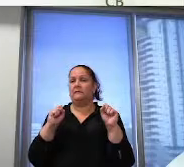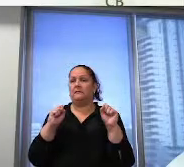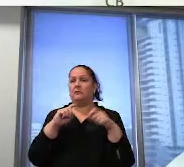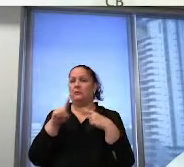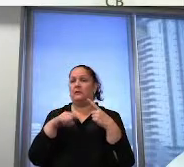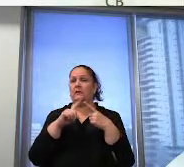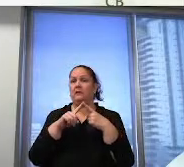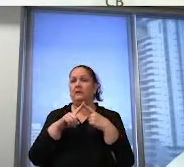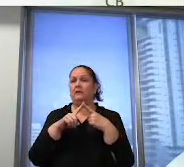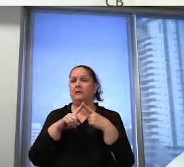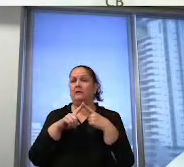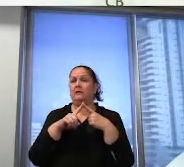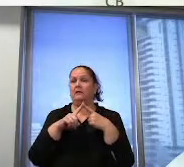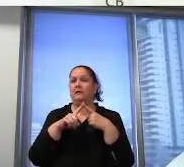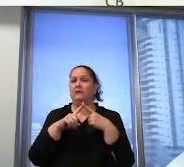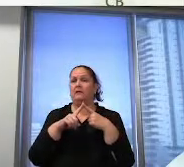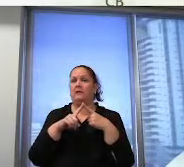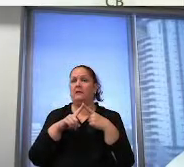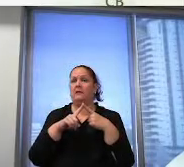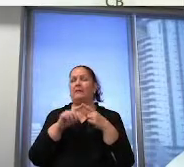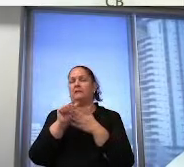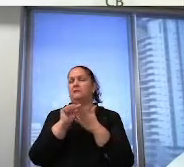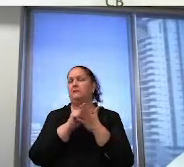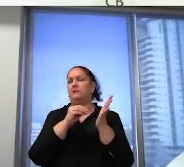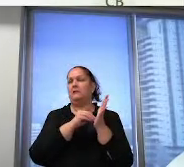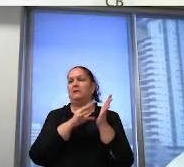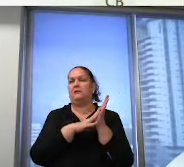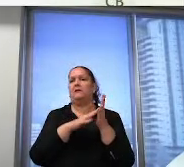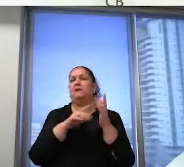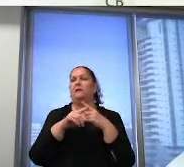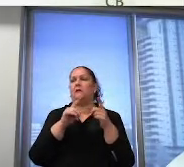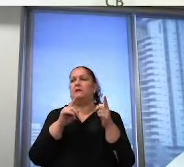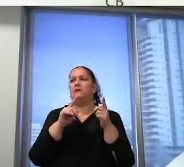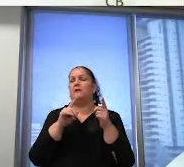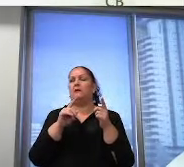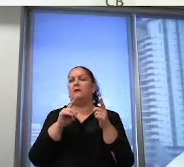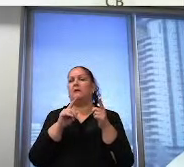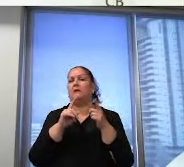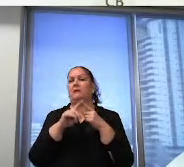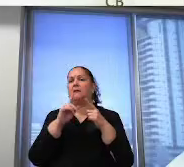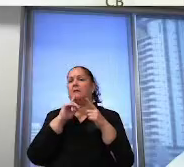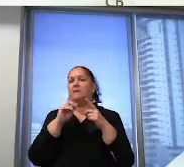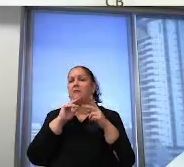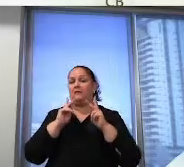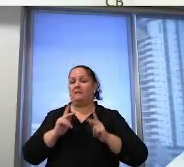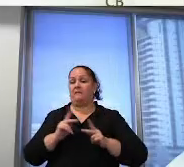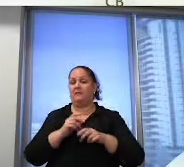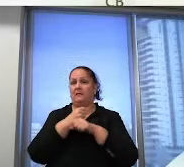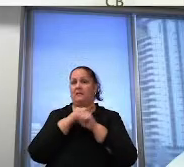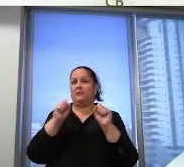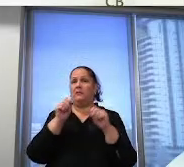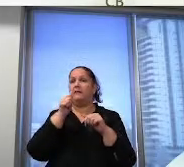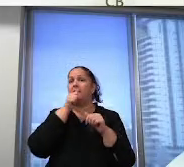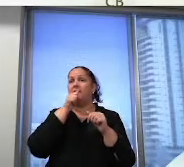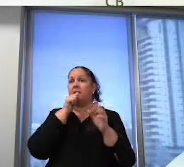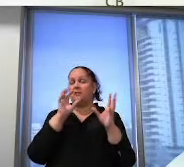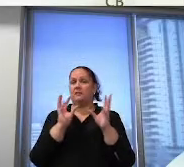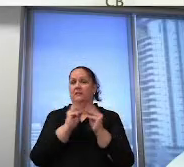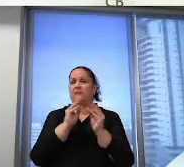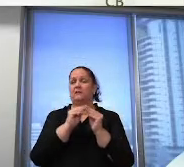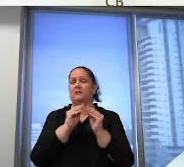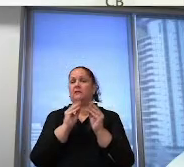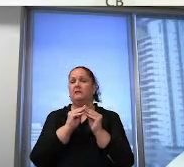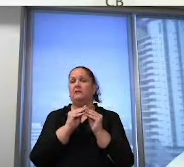and that will occur wherever it says in the agenda. But I wanted to remind you that we wanted there for that physical security